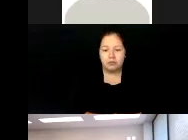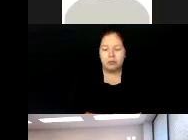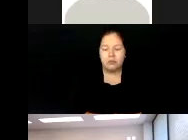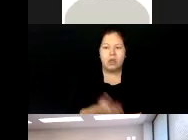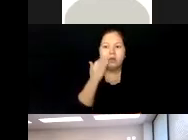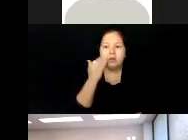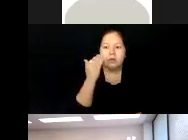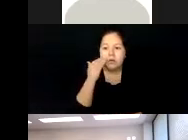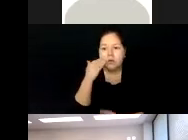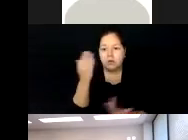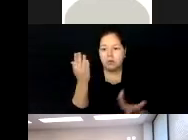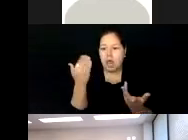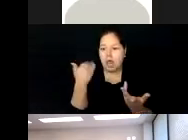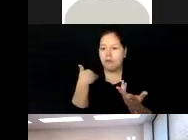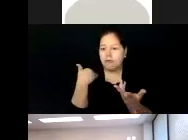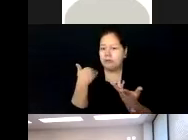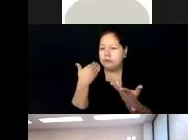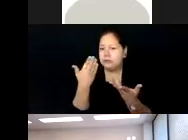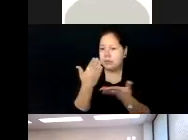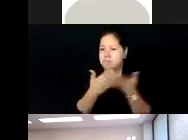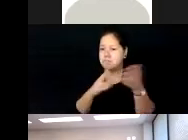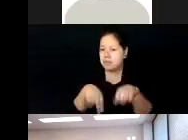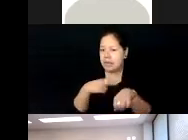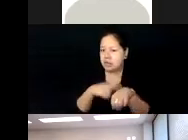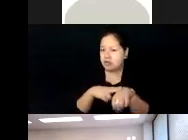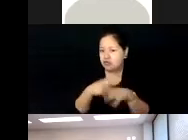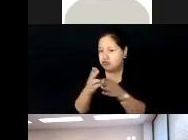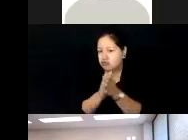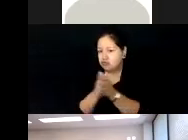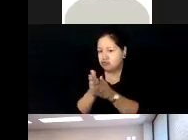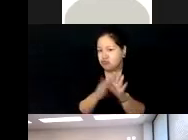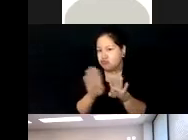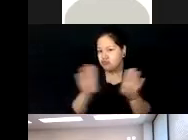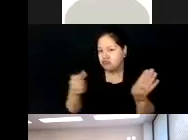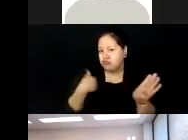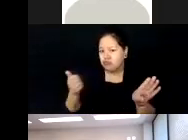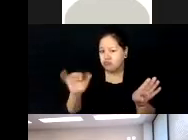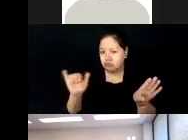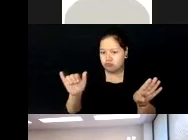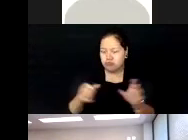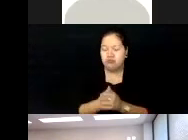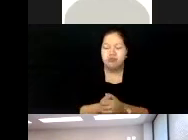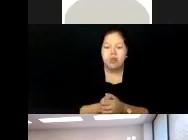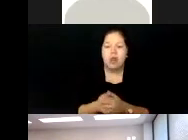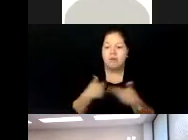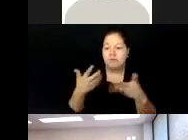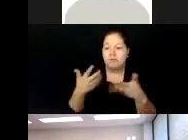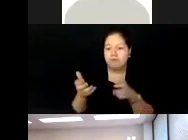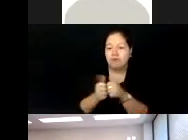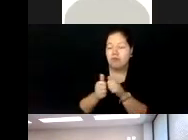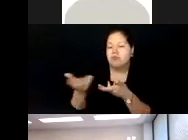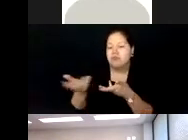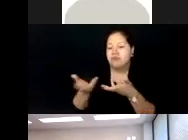there's been some national interest as well. I spoke with the Canadian Pediatric Society last month around this as well. So